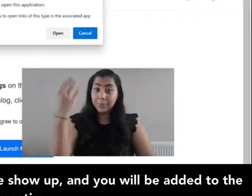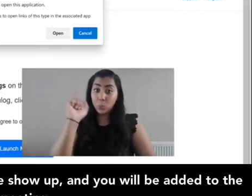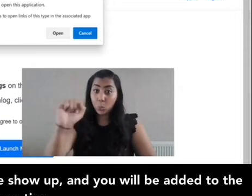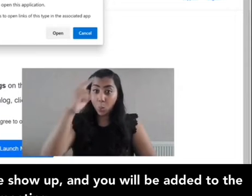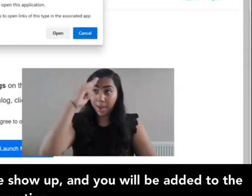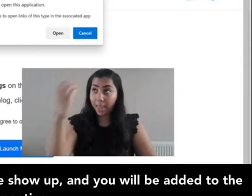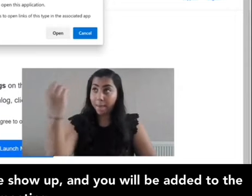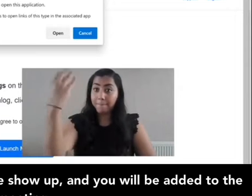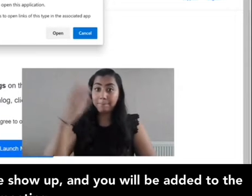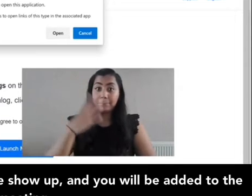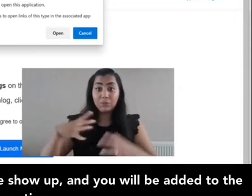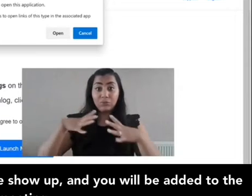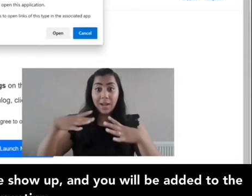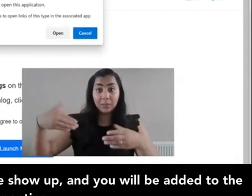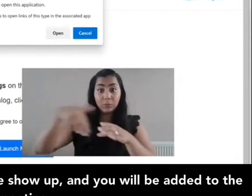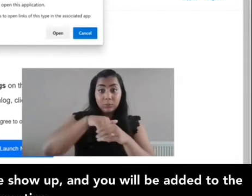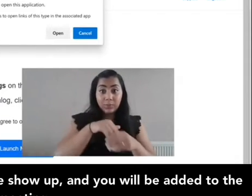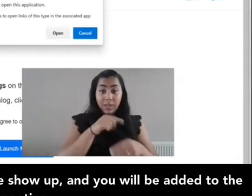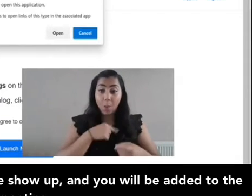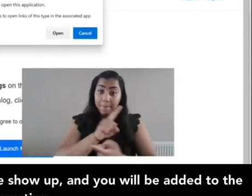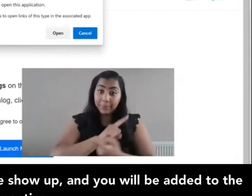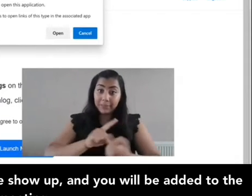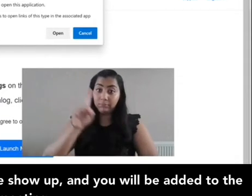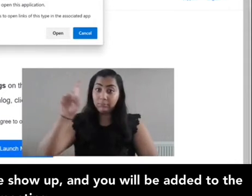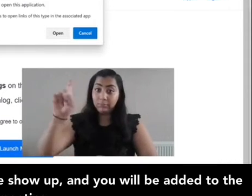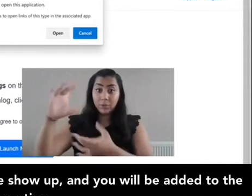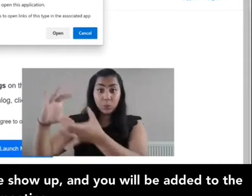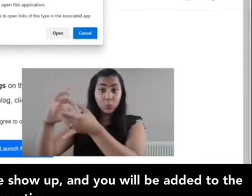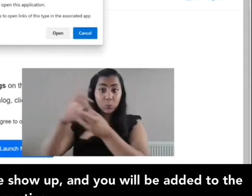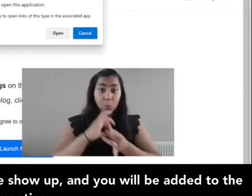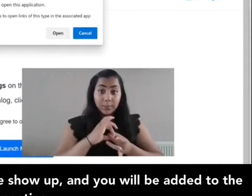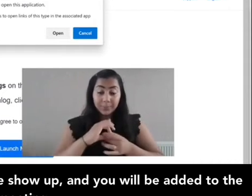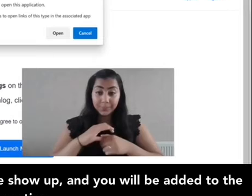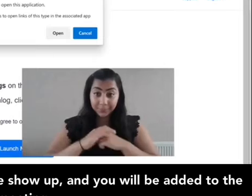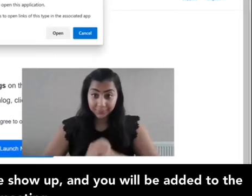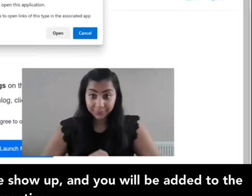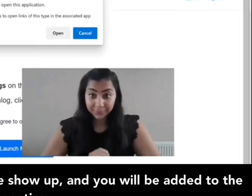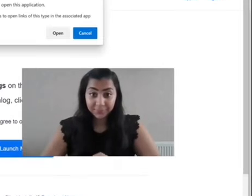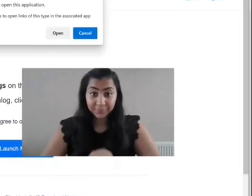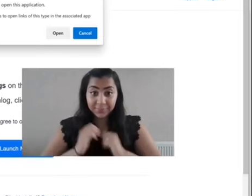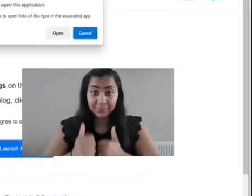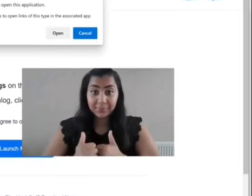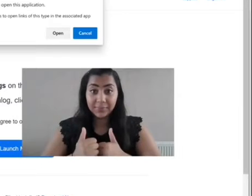Then the host will see your name show up and you will be added to the meeting.